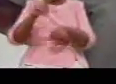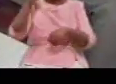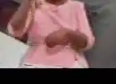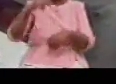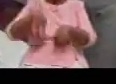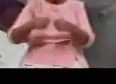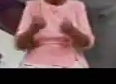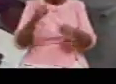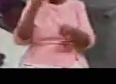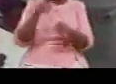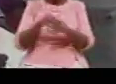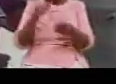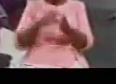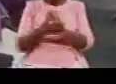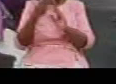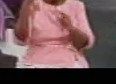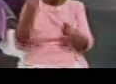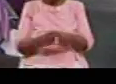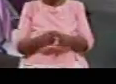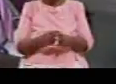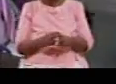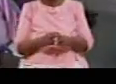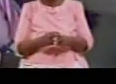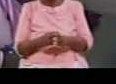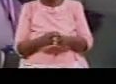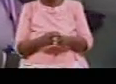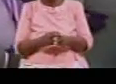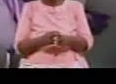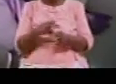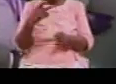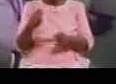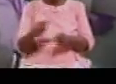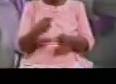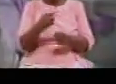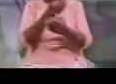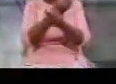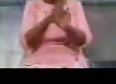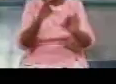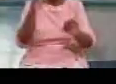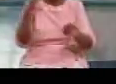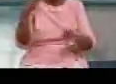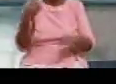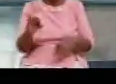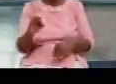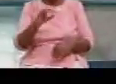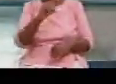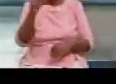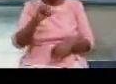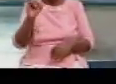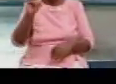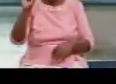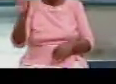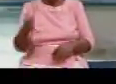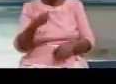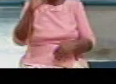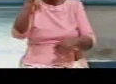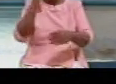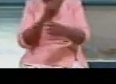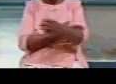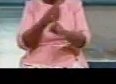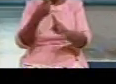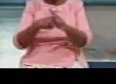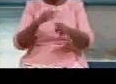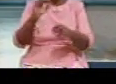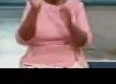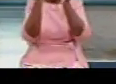in Jesus' name. The freedom of Zion's sons from captivity. Let's come